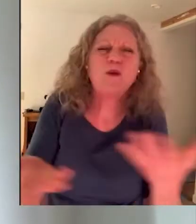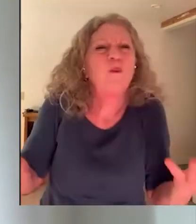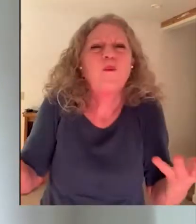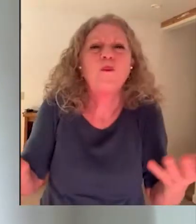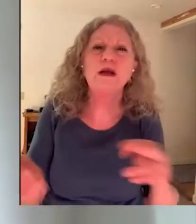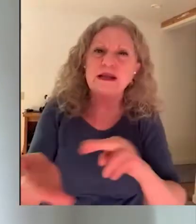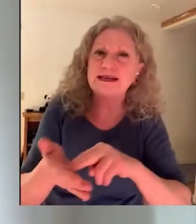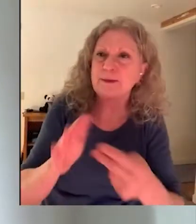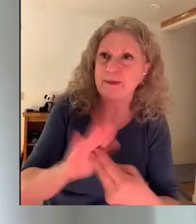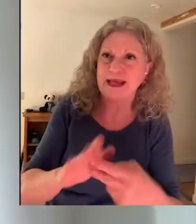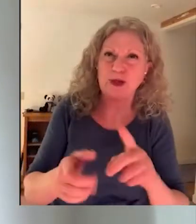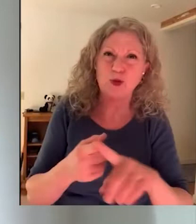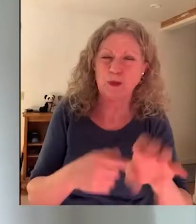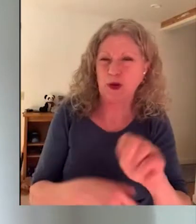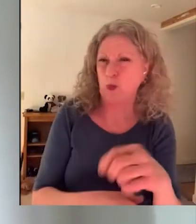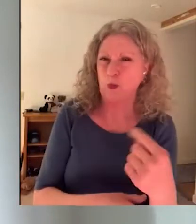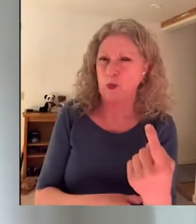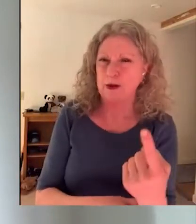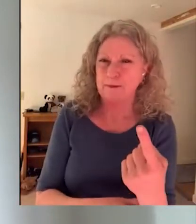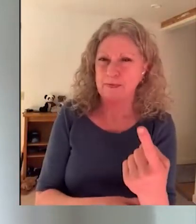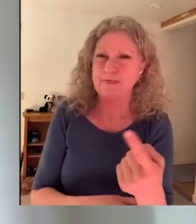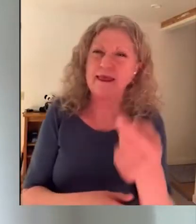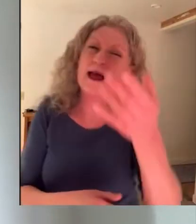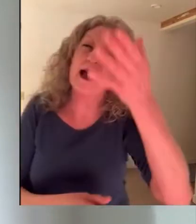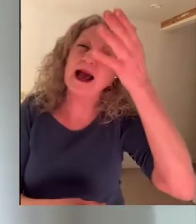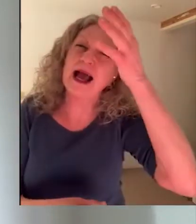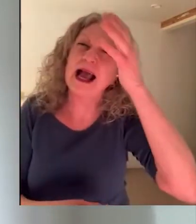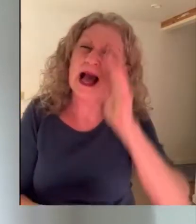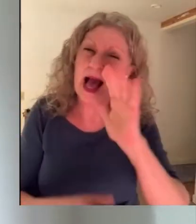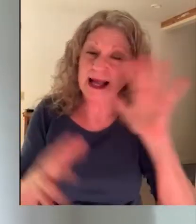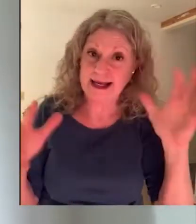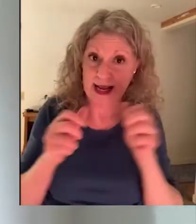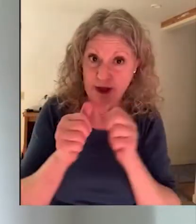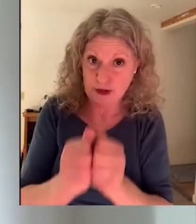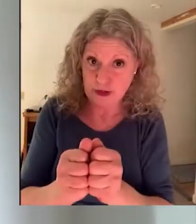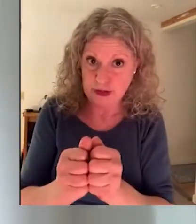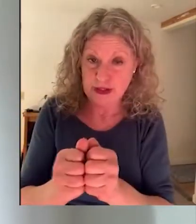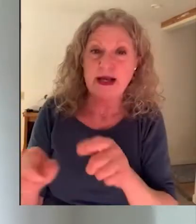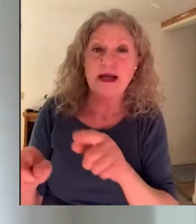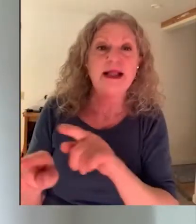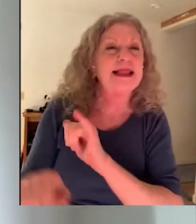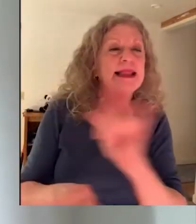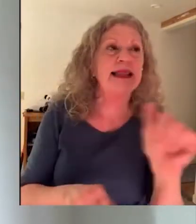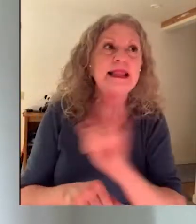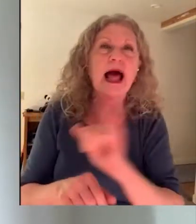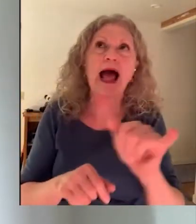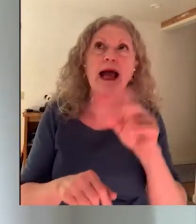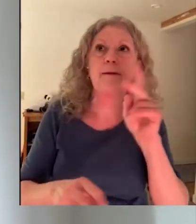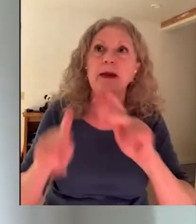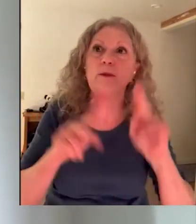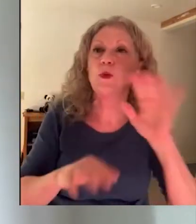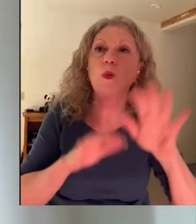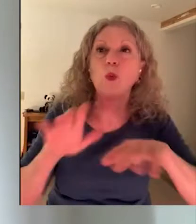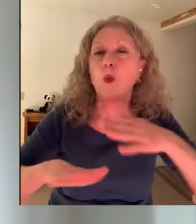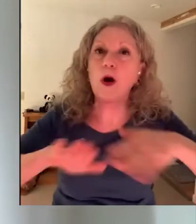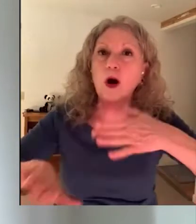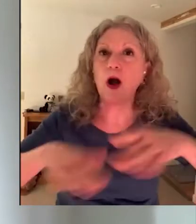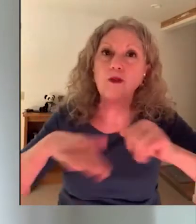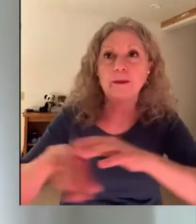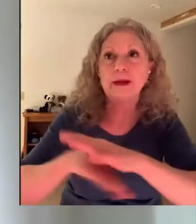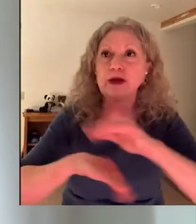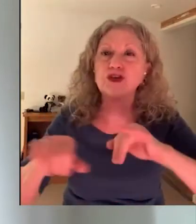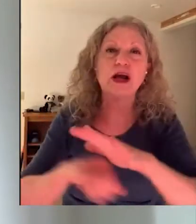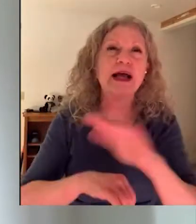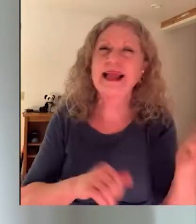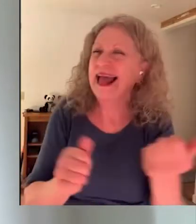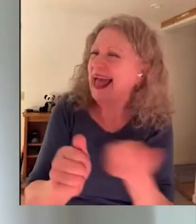one? God gathers us as a beachcomber gathers and marvels at every precious surviving piece